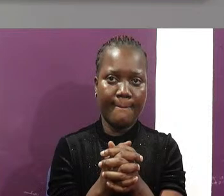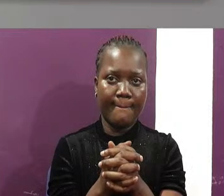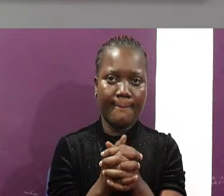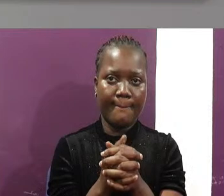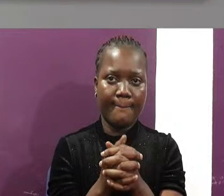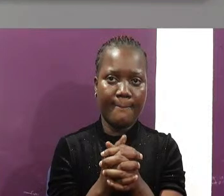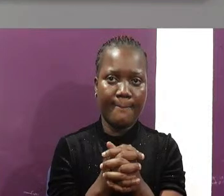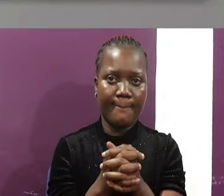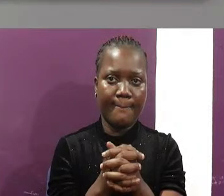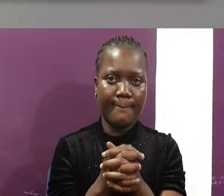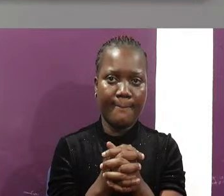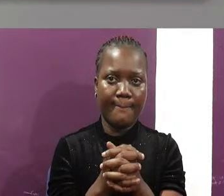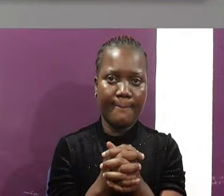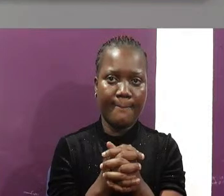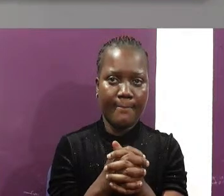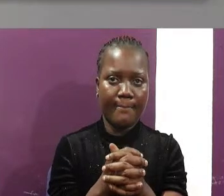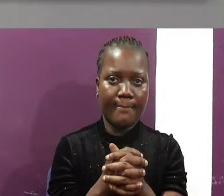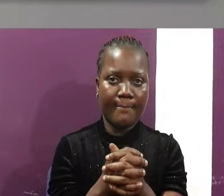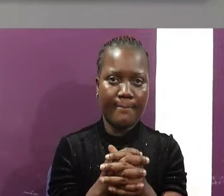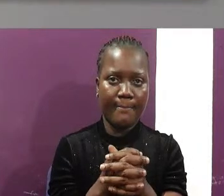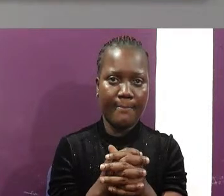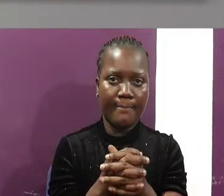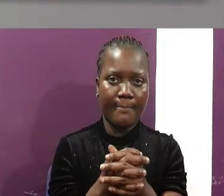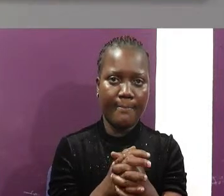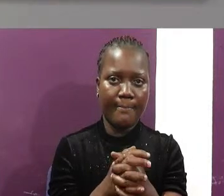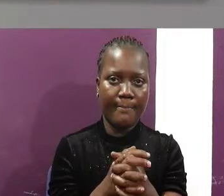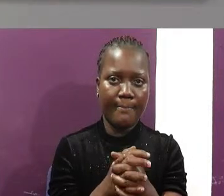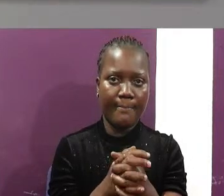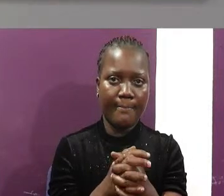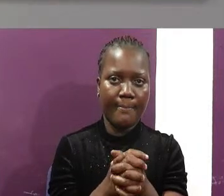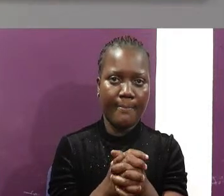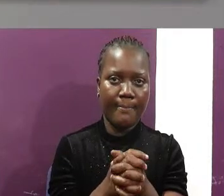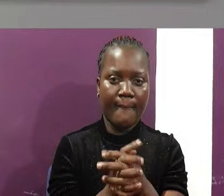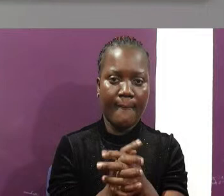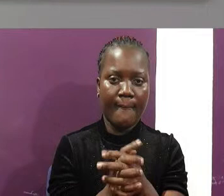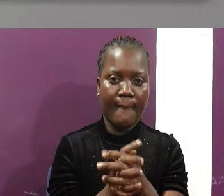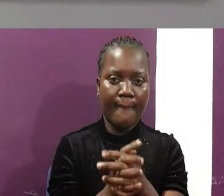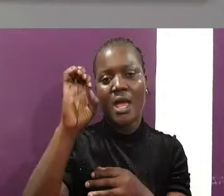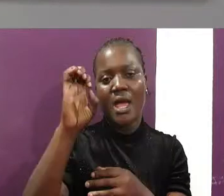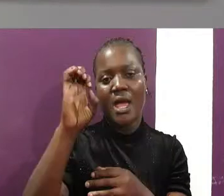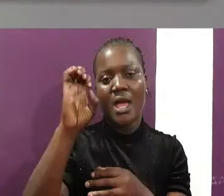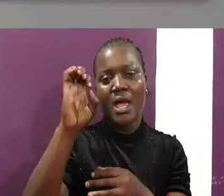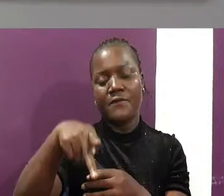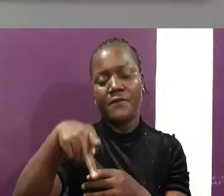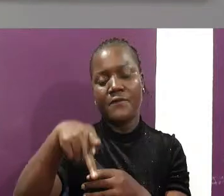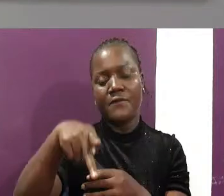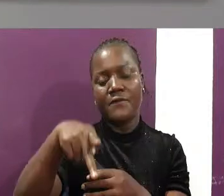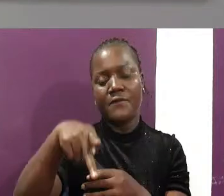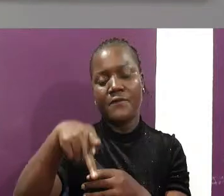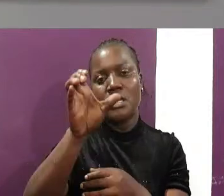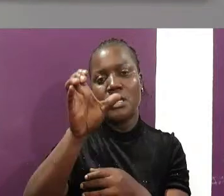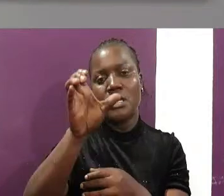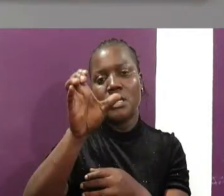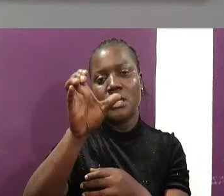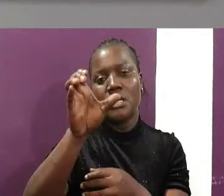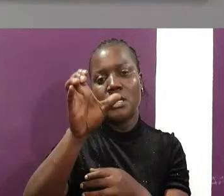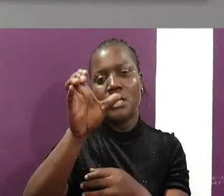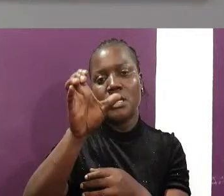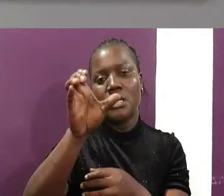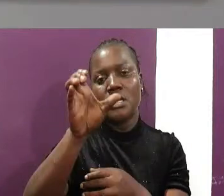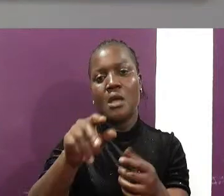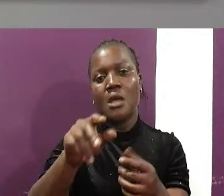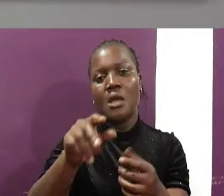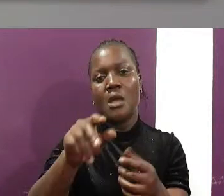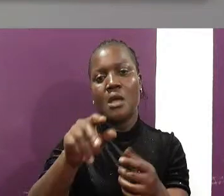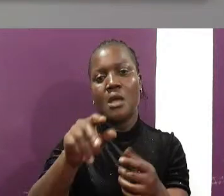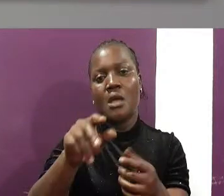Ephesians chapter 3 and verse number 21. Ephesians 4 woman itra eye emiensa chichemo yedunu ebaako no